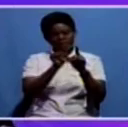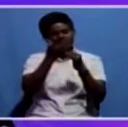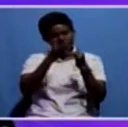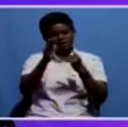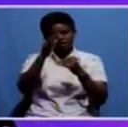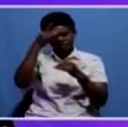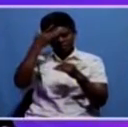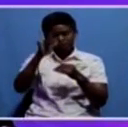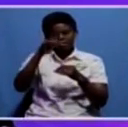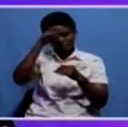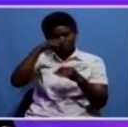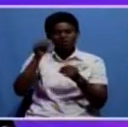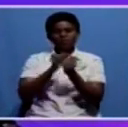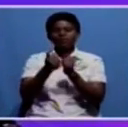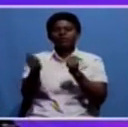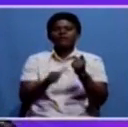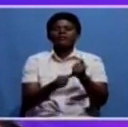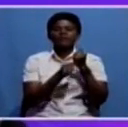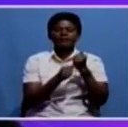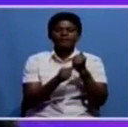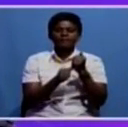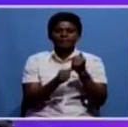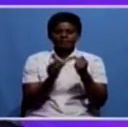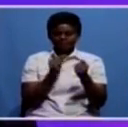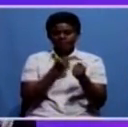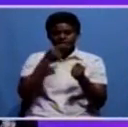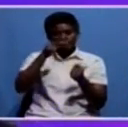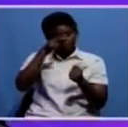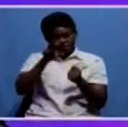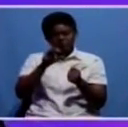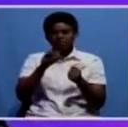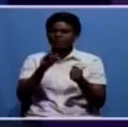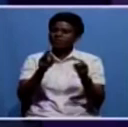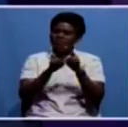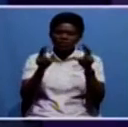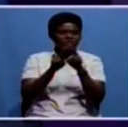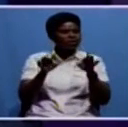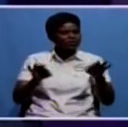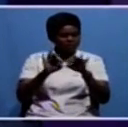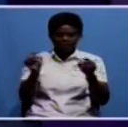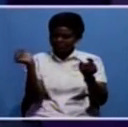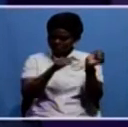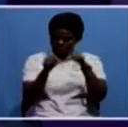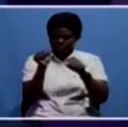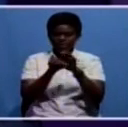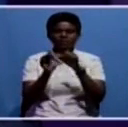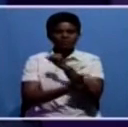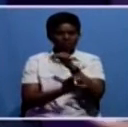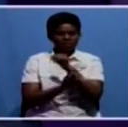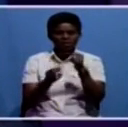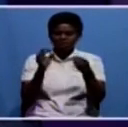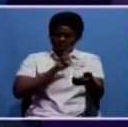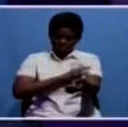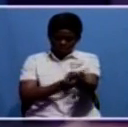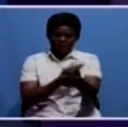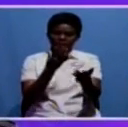intelligence with other agencies. We are saying corruption is a very important fight in this country, because we want the resources to go where they